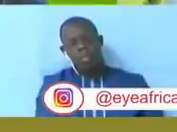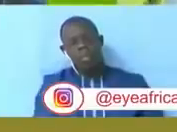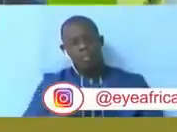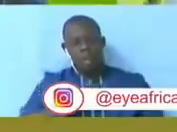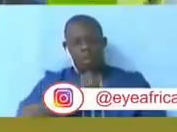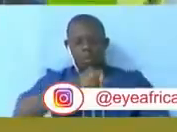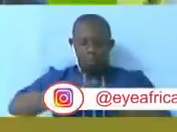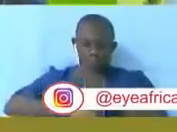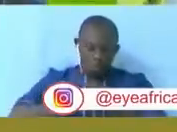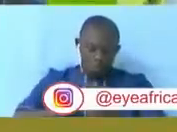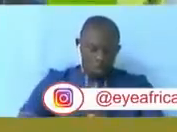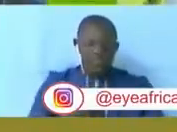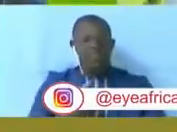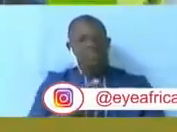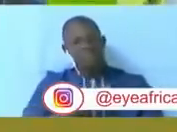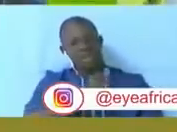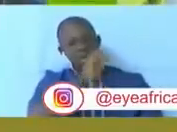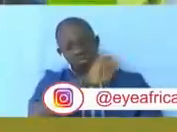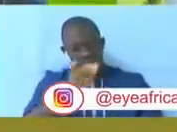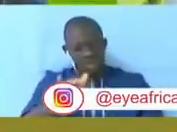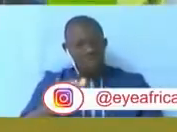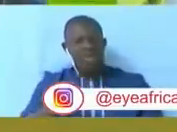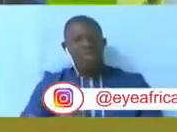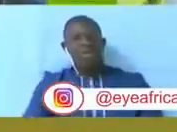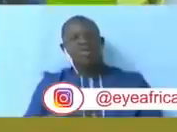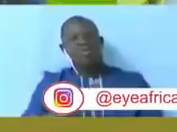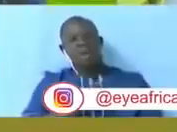wives, my children and grandchildren.